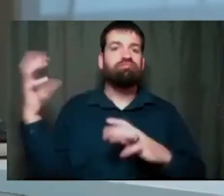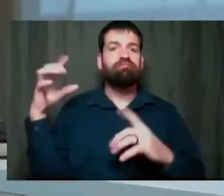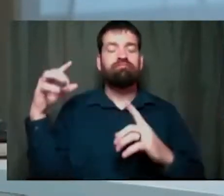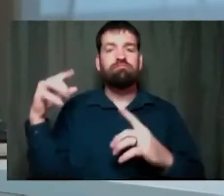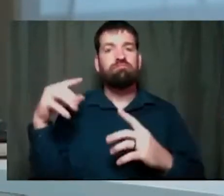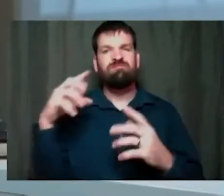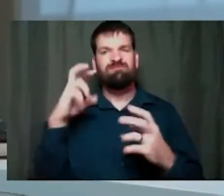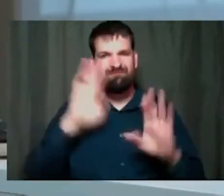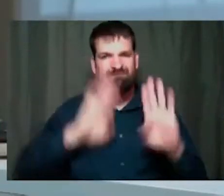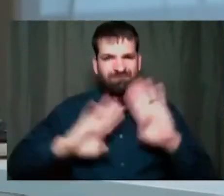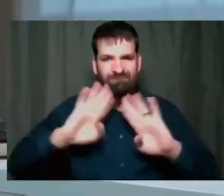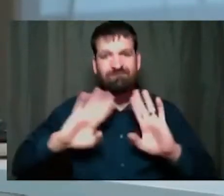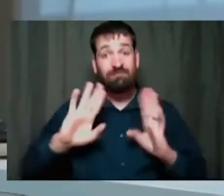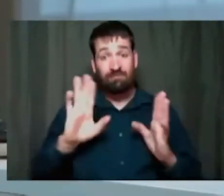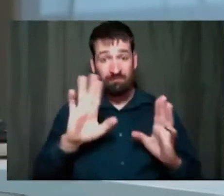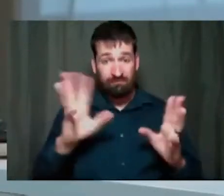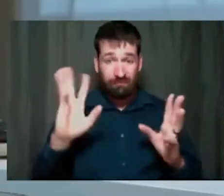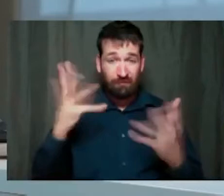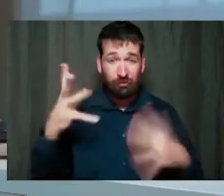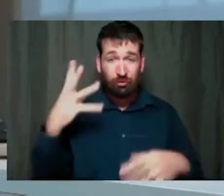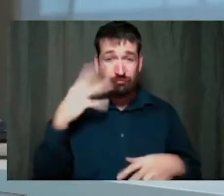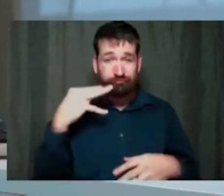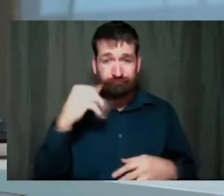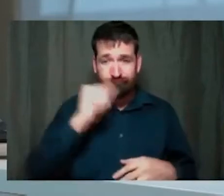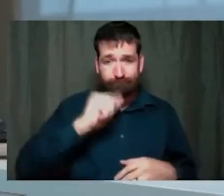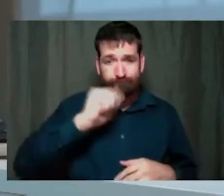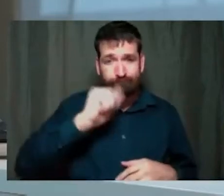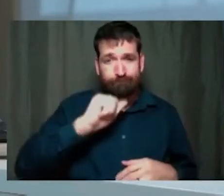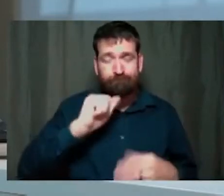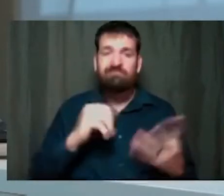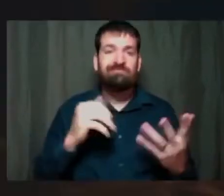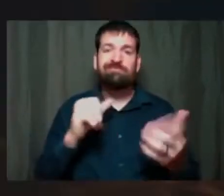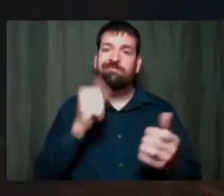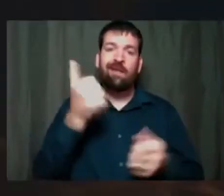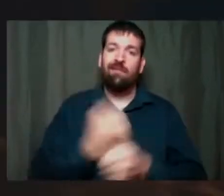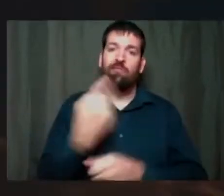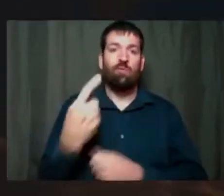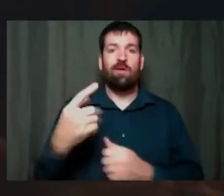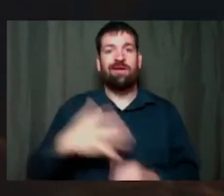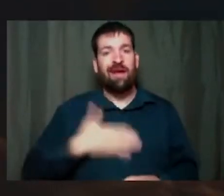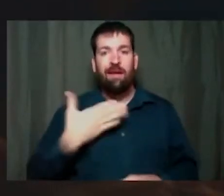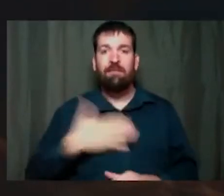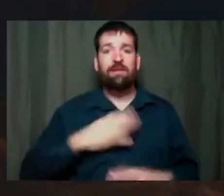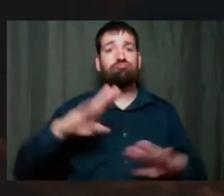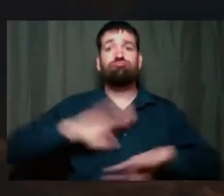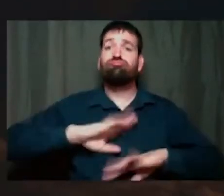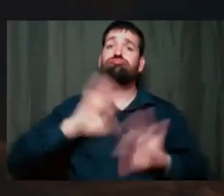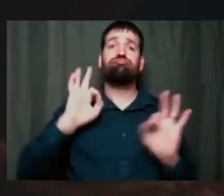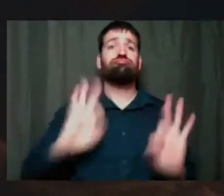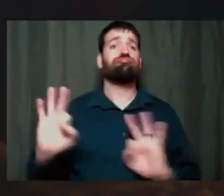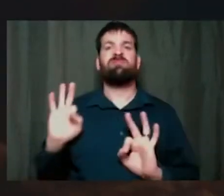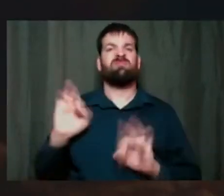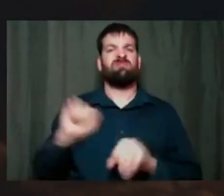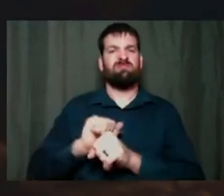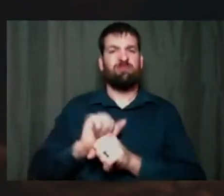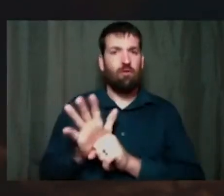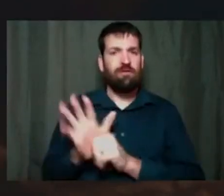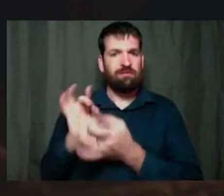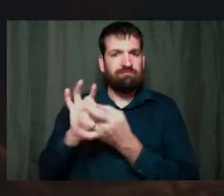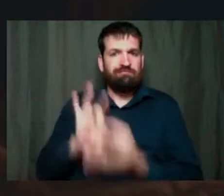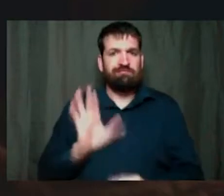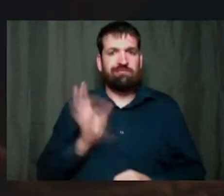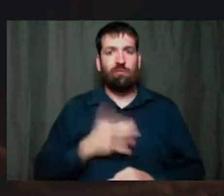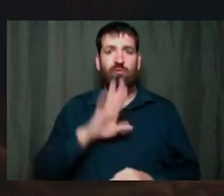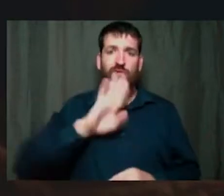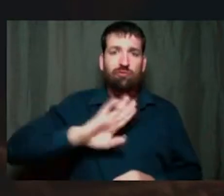weathered the storm, not everyone is always happy and peppy. COVID has a lot to do with our frustration and our concerns.